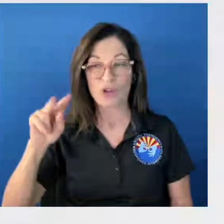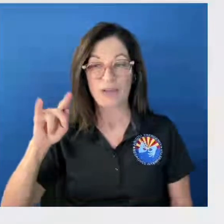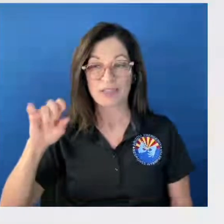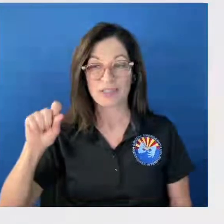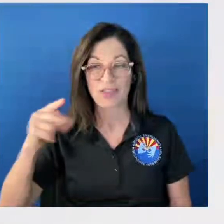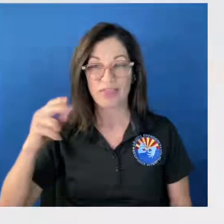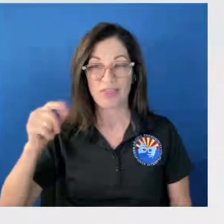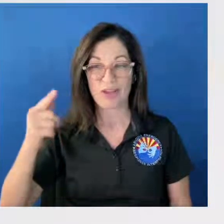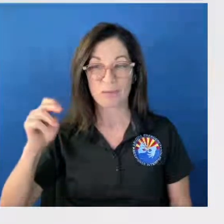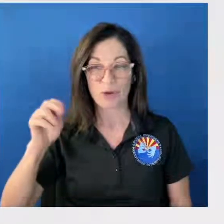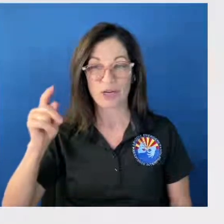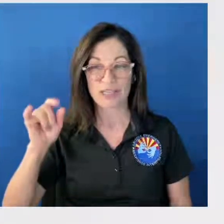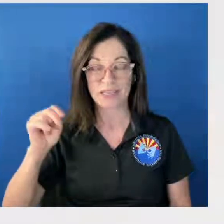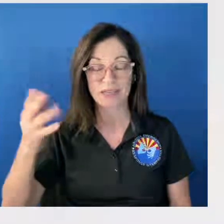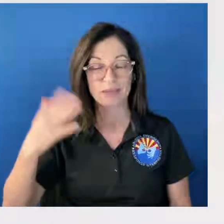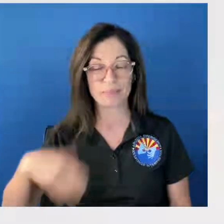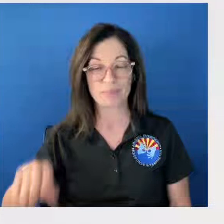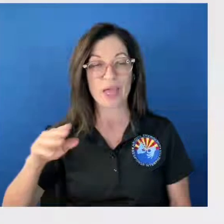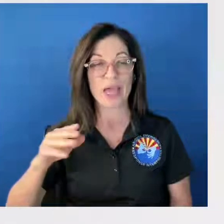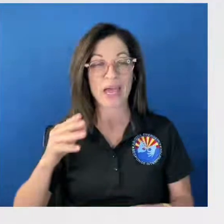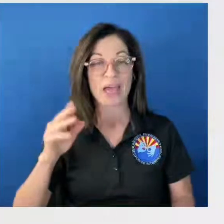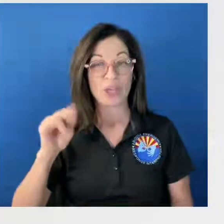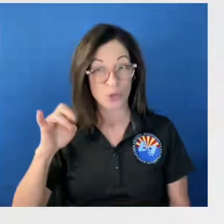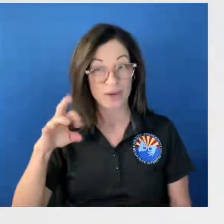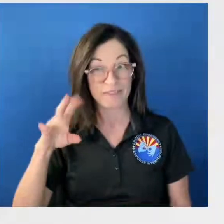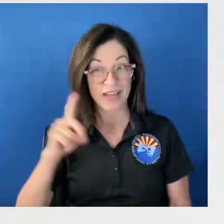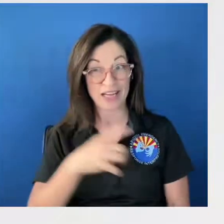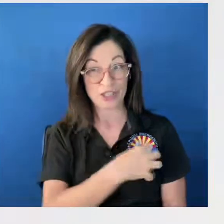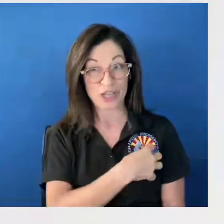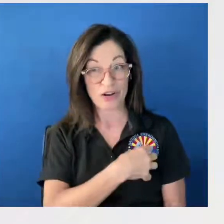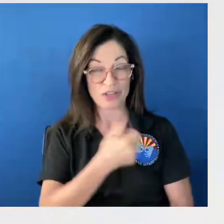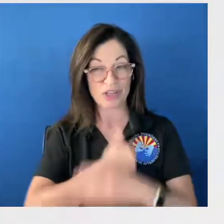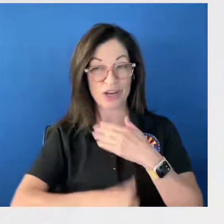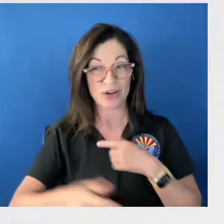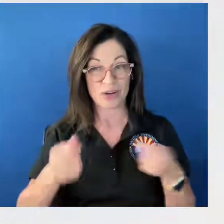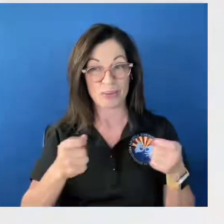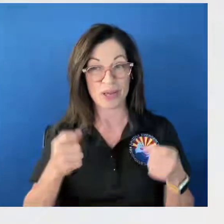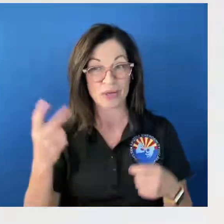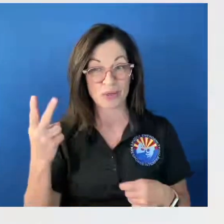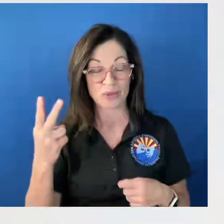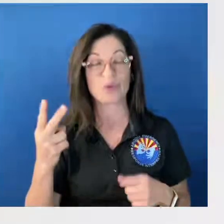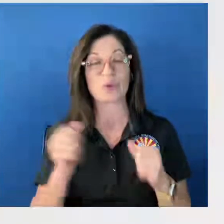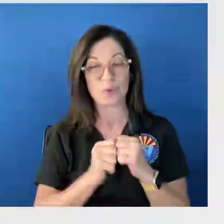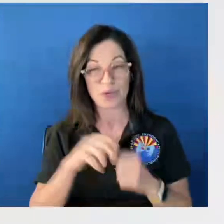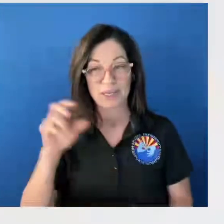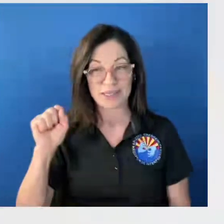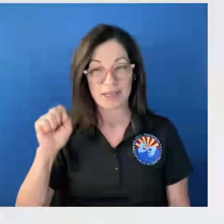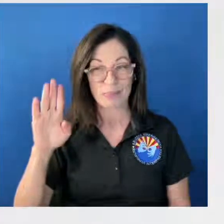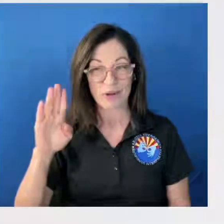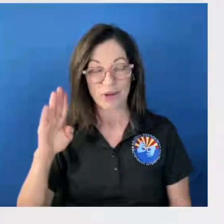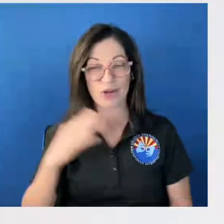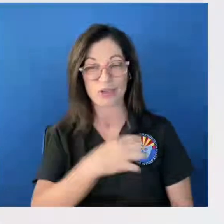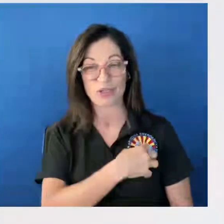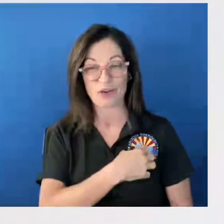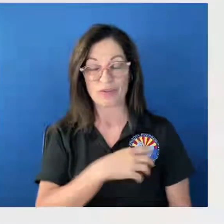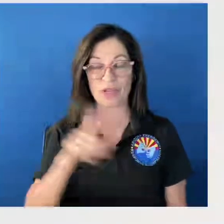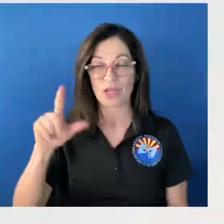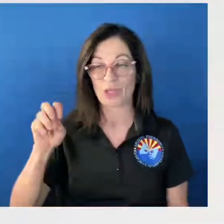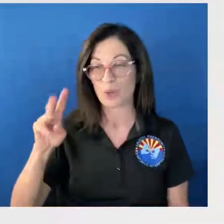Unified Command, or Unified Sheriff, he's under command too, with the San Dimas Sheriff's Department, Louis Cerna,